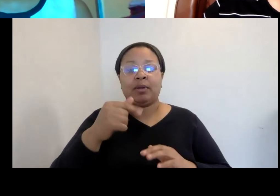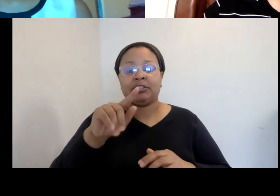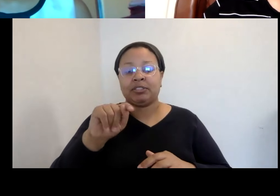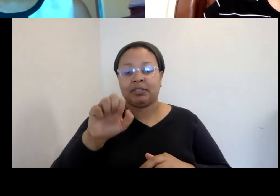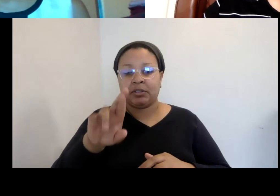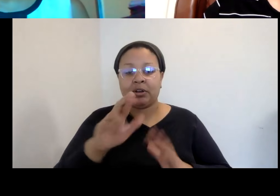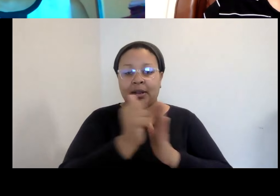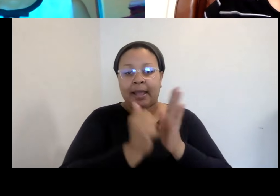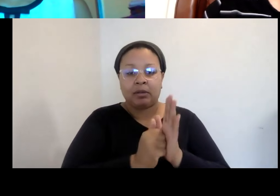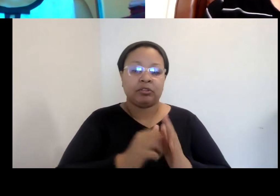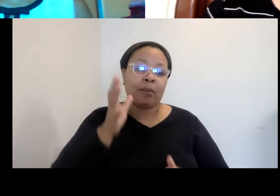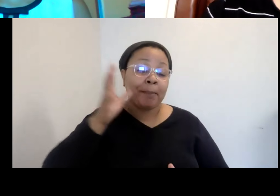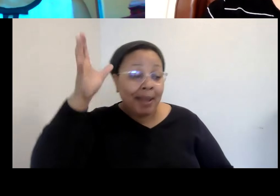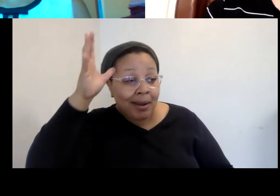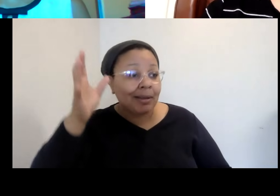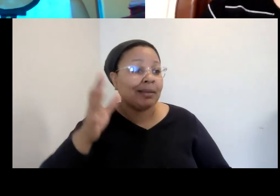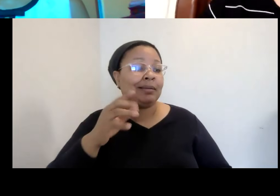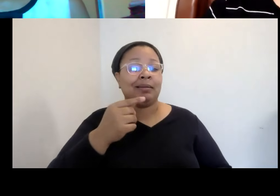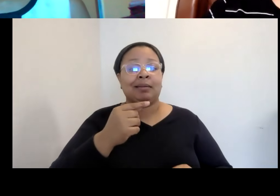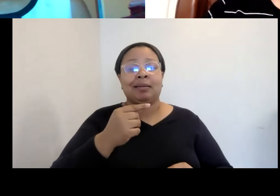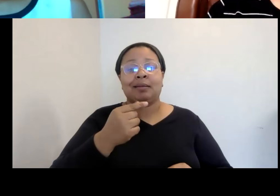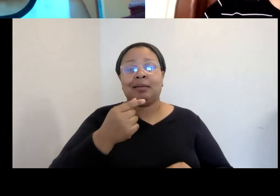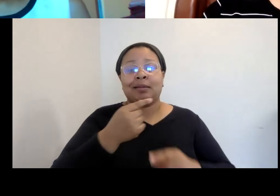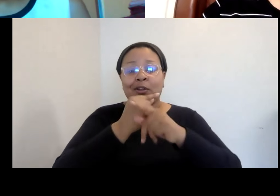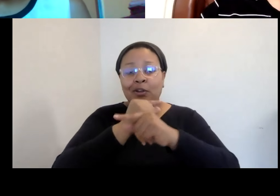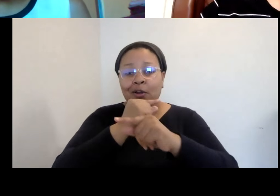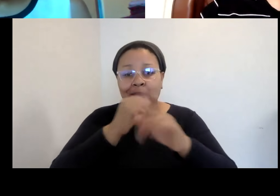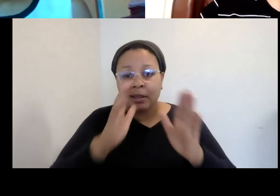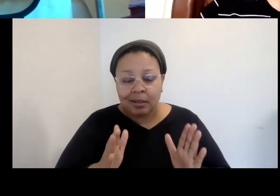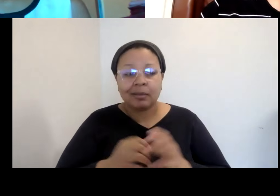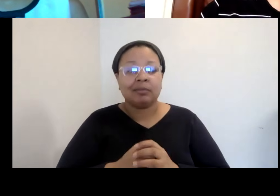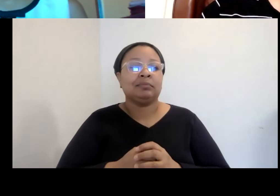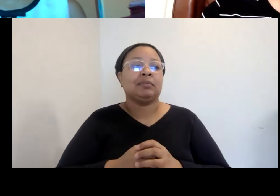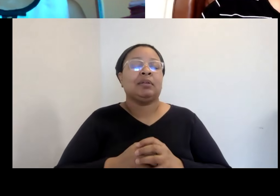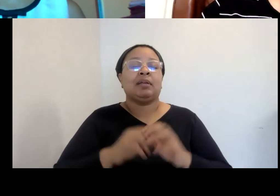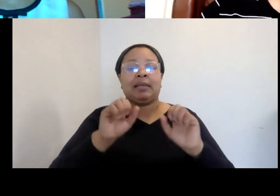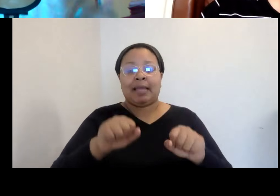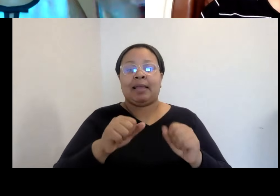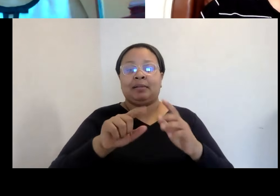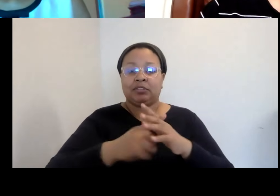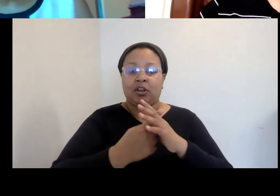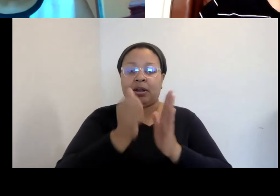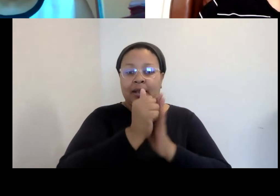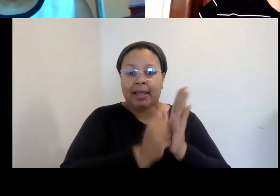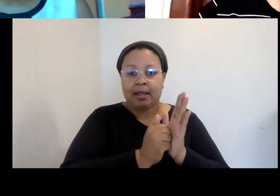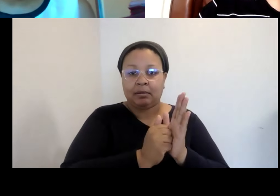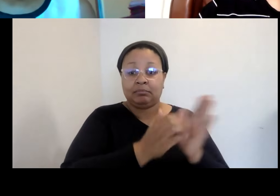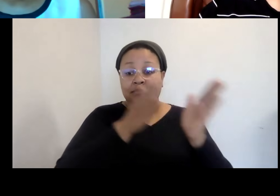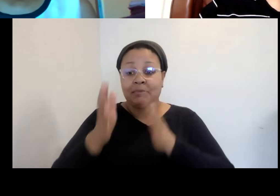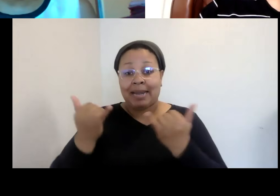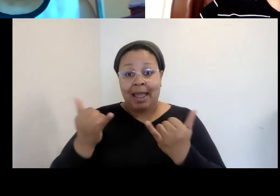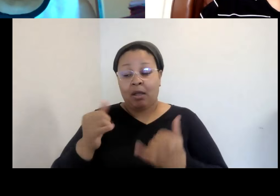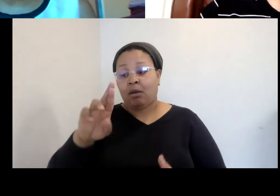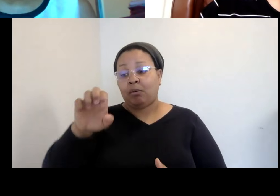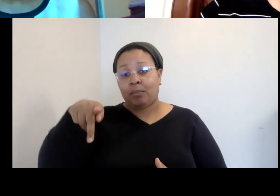guardian, or someone with power of attorney. But one of the new federal regulations is that now a rep payee can